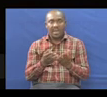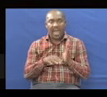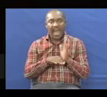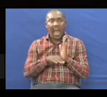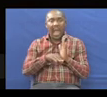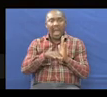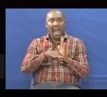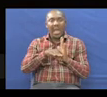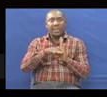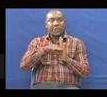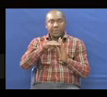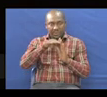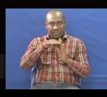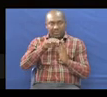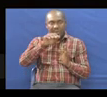age-sex structure.